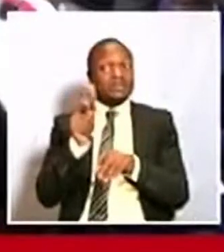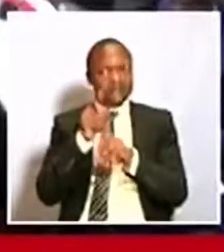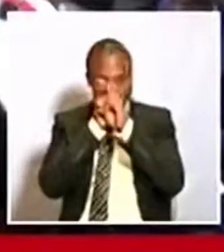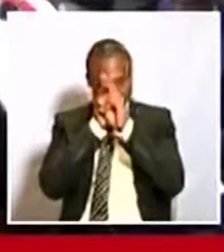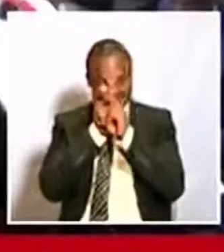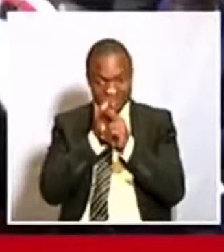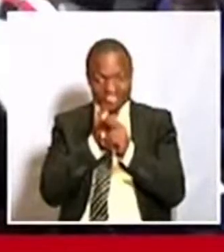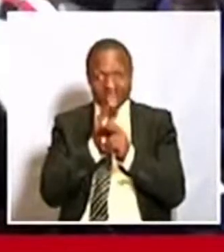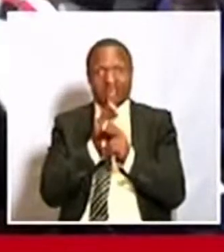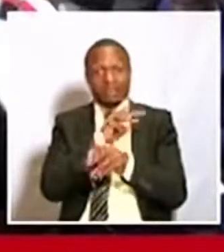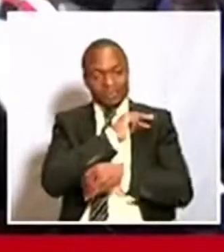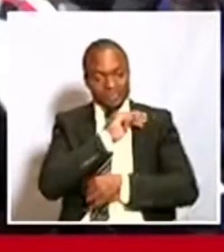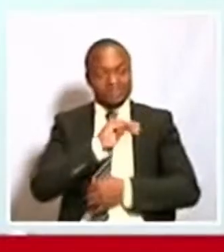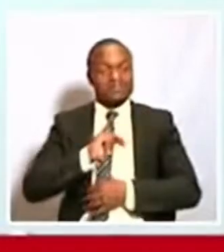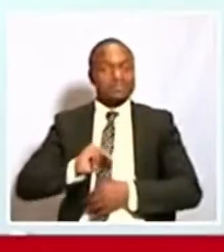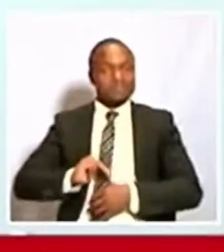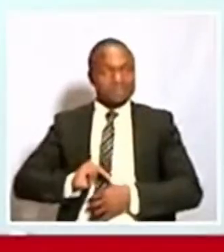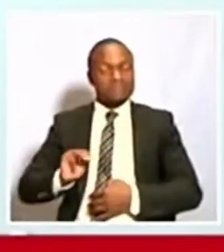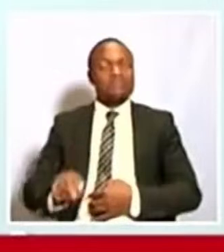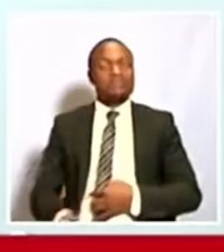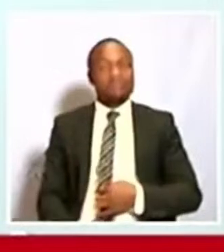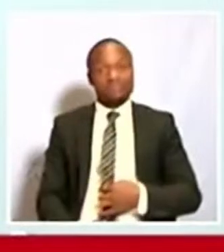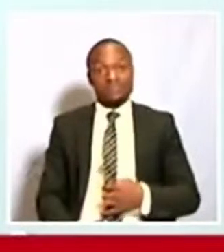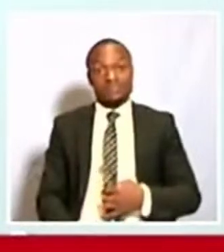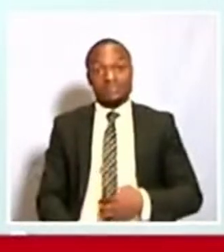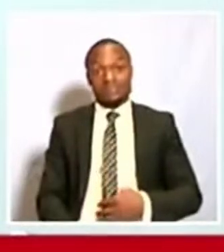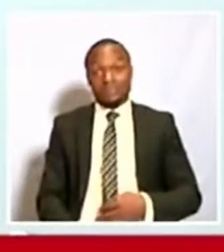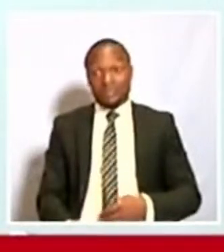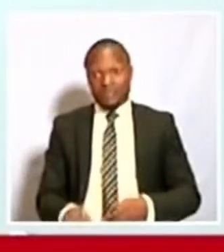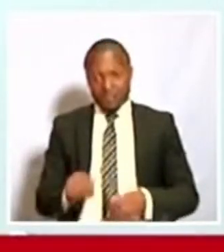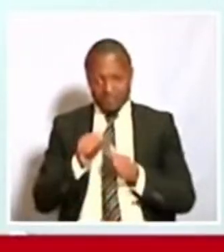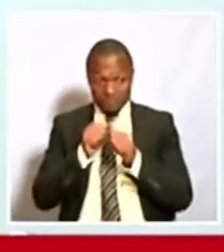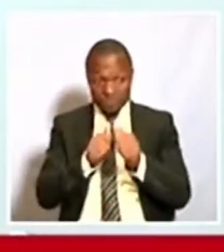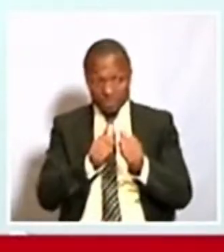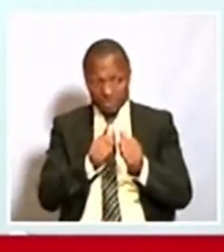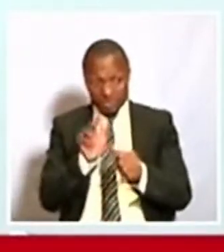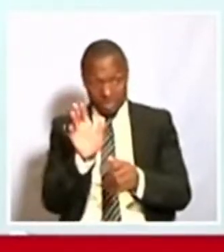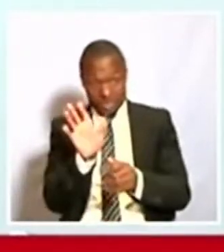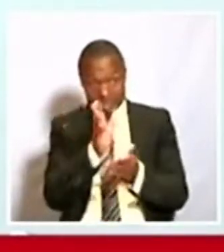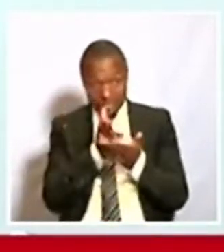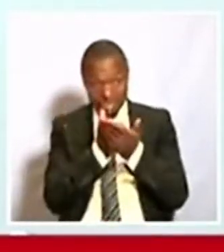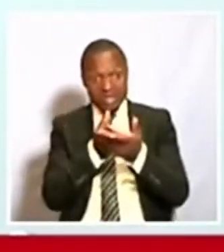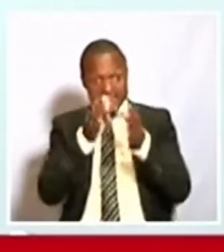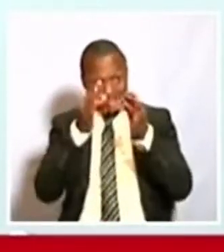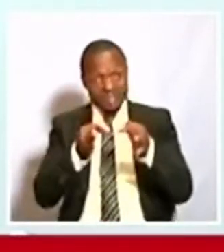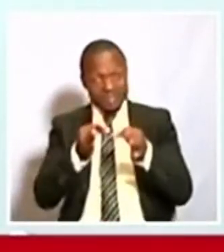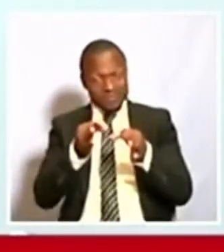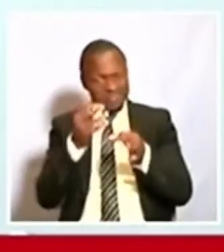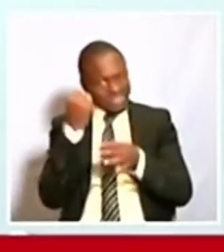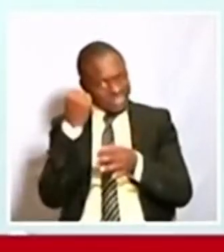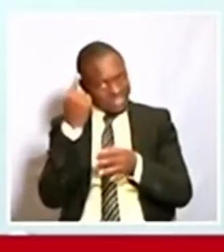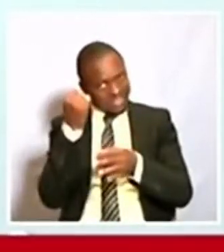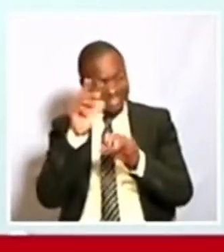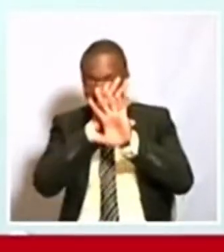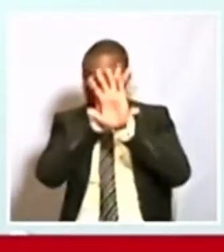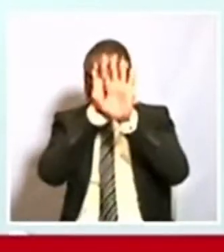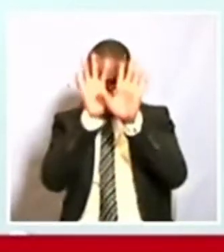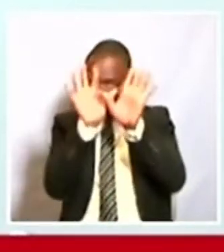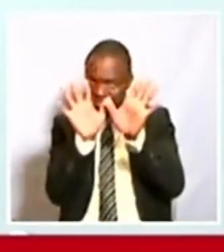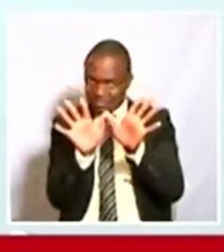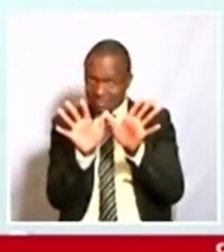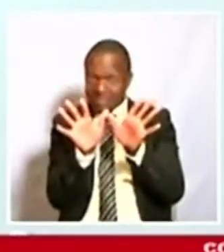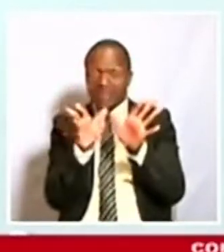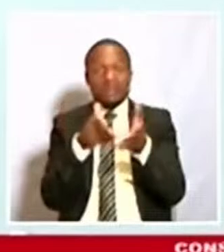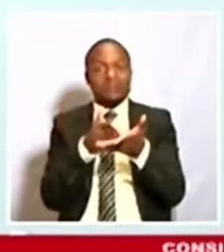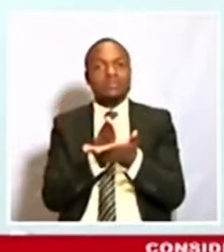members, and based on his submission, if I got him very well and